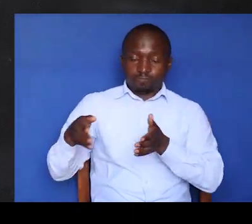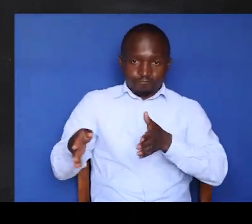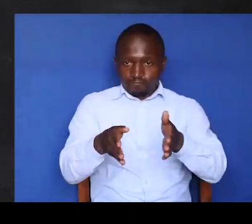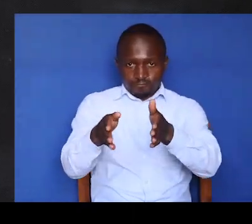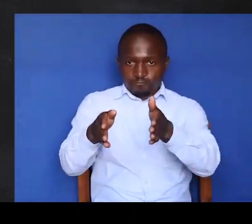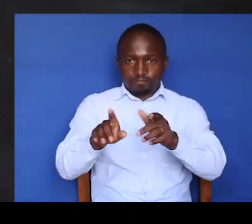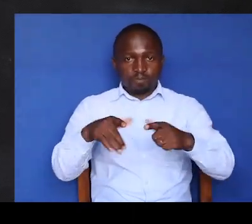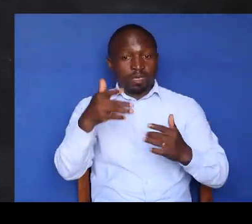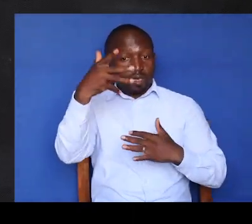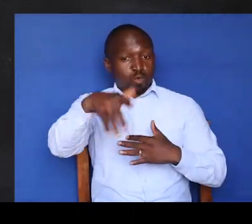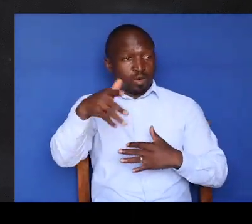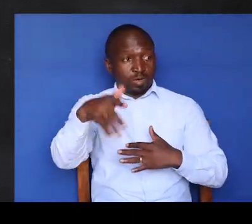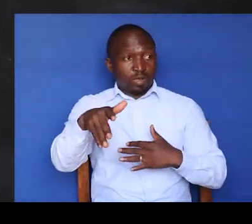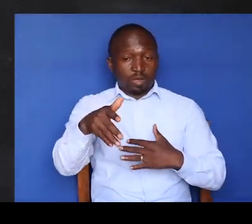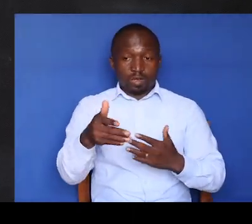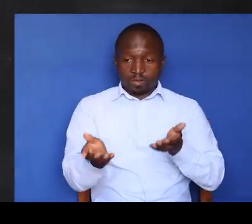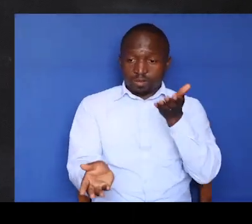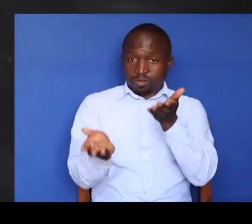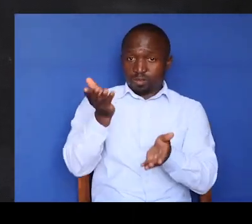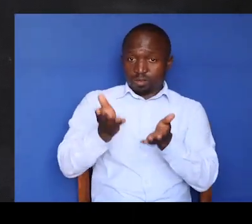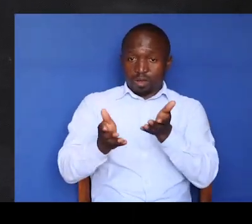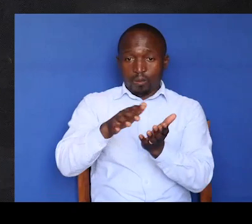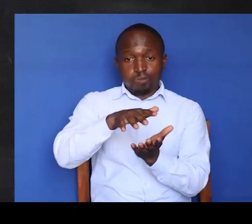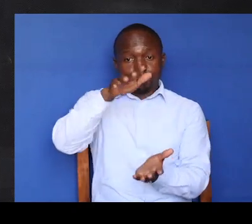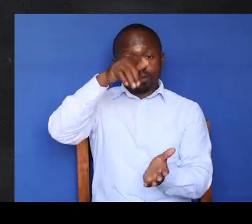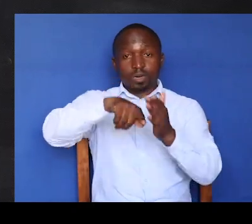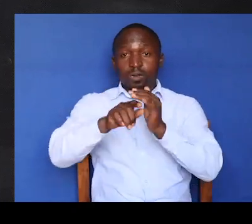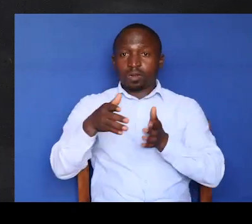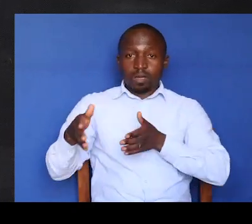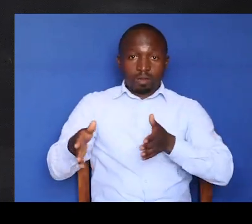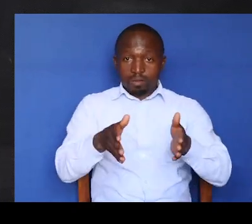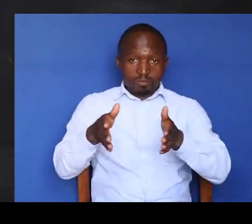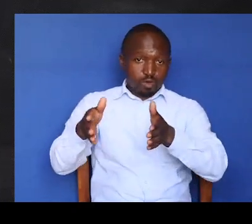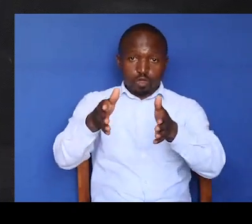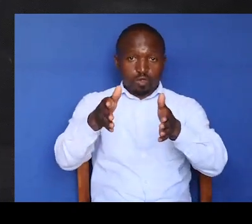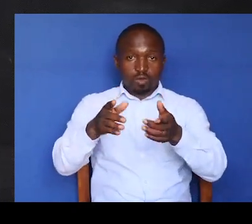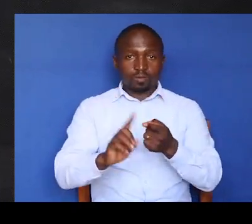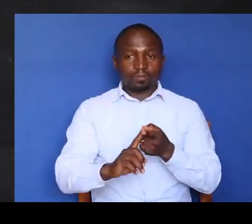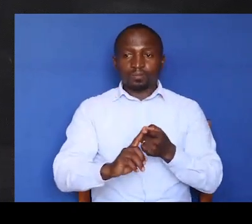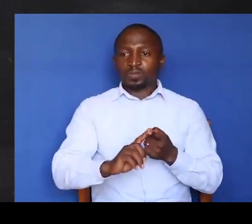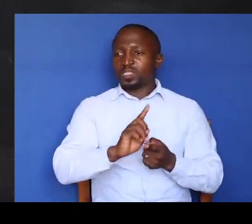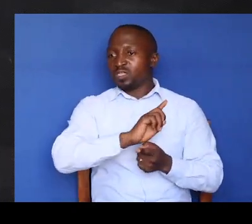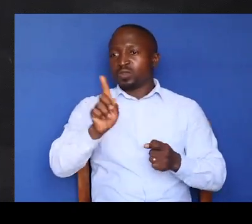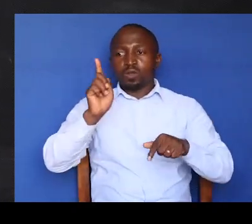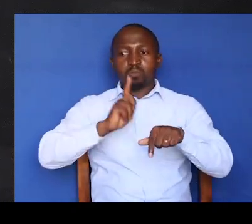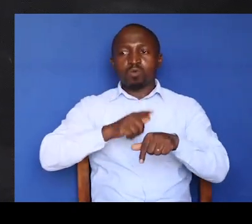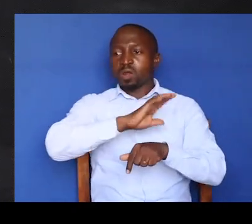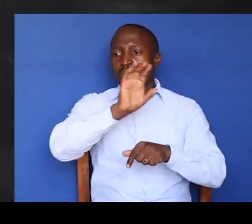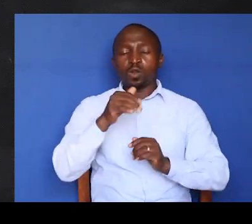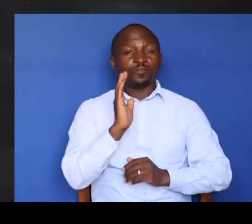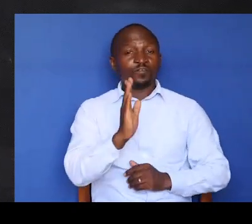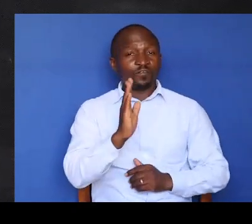But the volume of water contained in the river, not constant throughout the year,